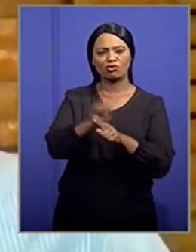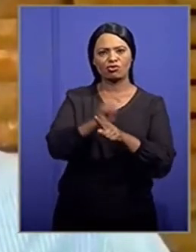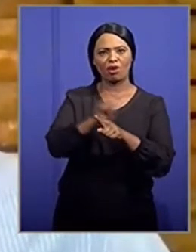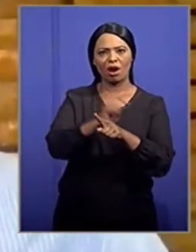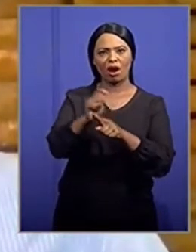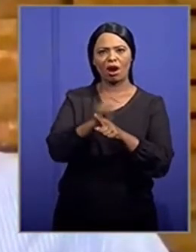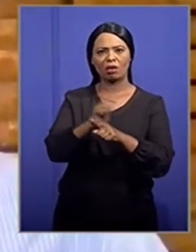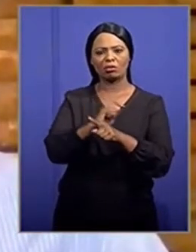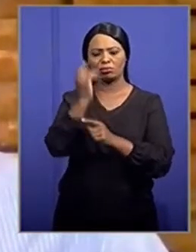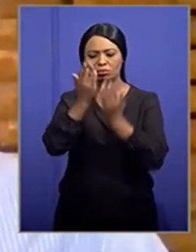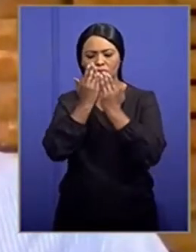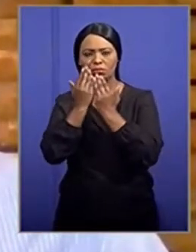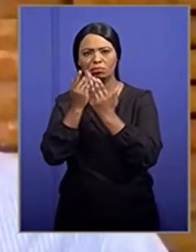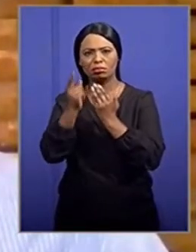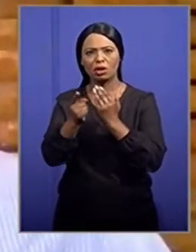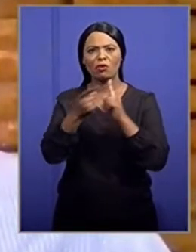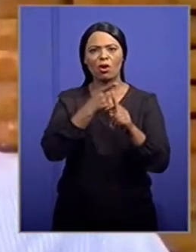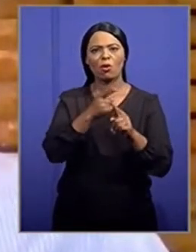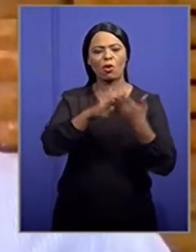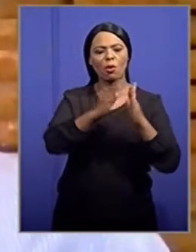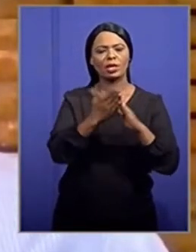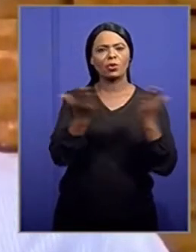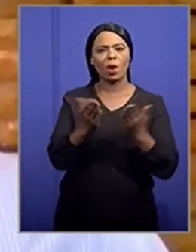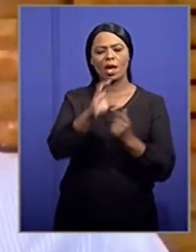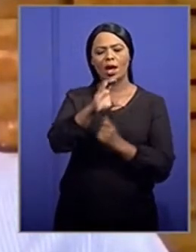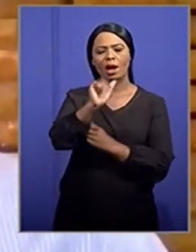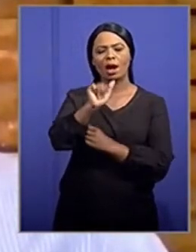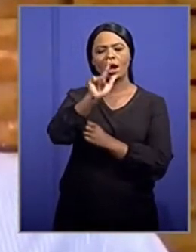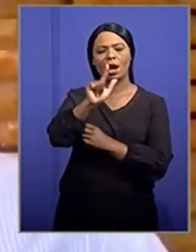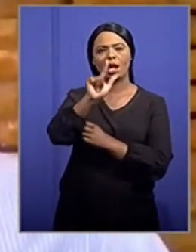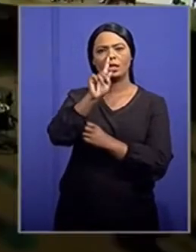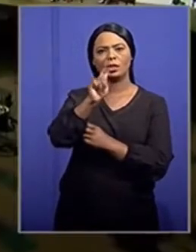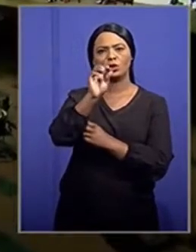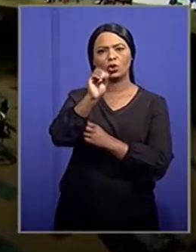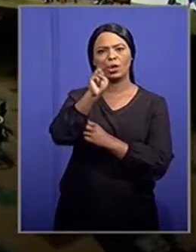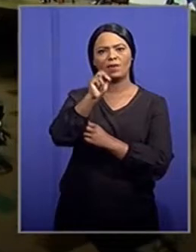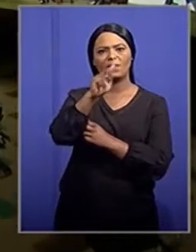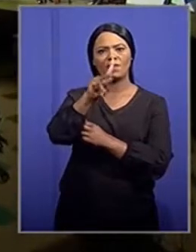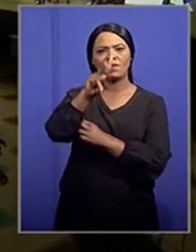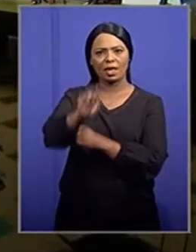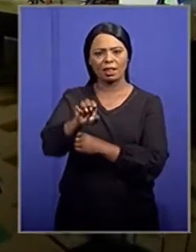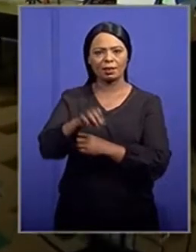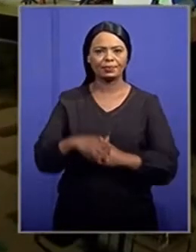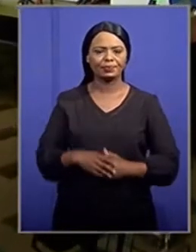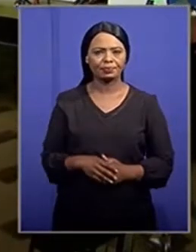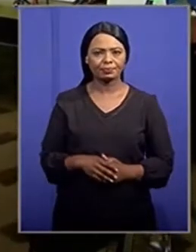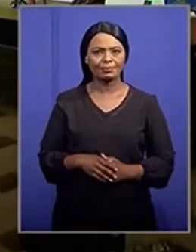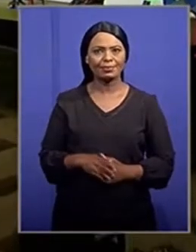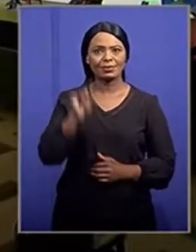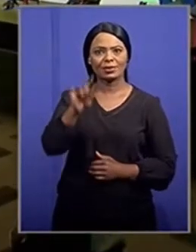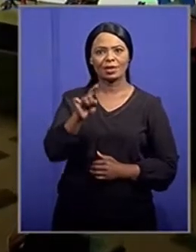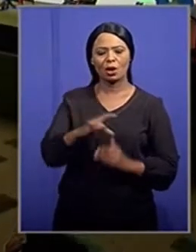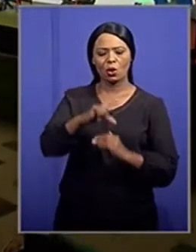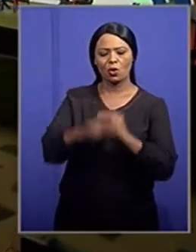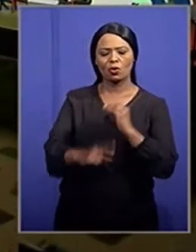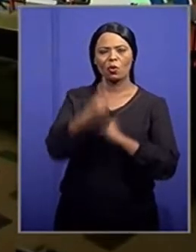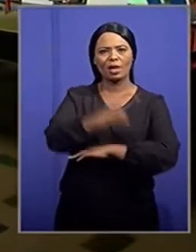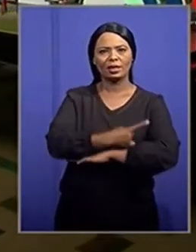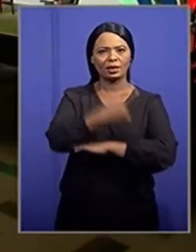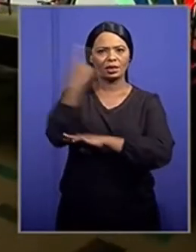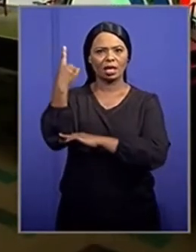bricklayers from the local community from Carltonville, who are now obviously bricklaying in the community. Seboka sena e tla ba sa letsatsi, mme ke barumuwa